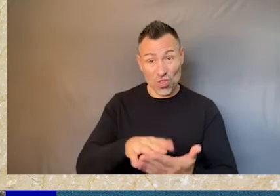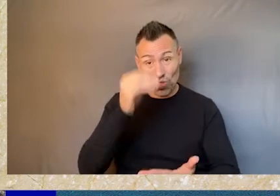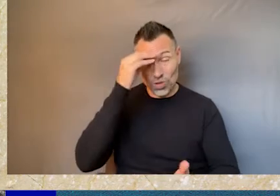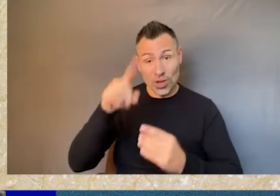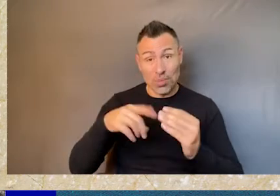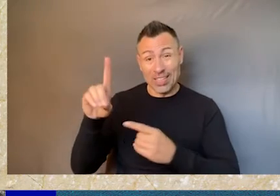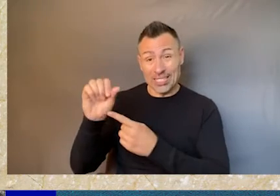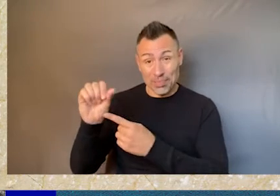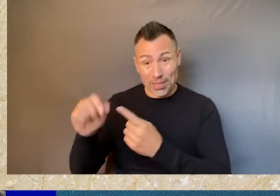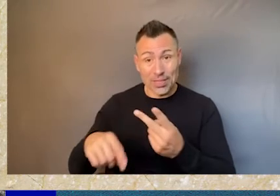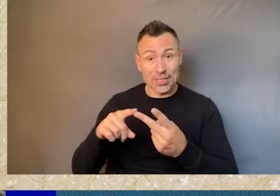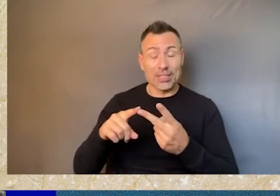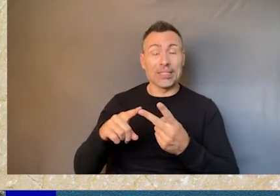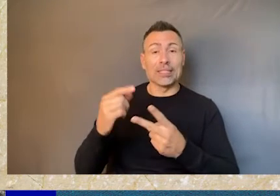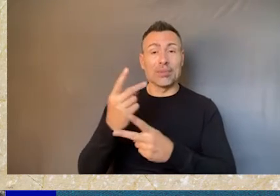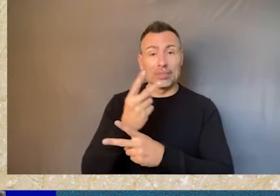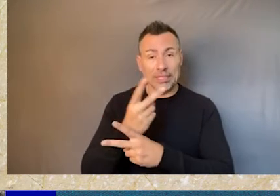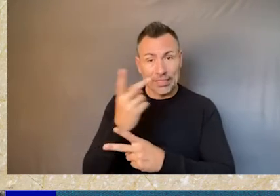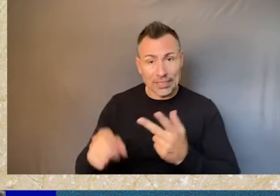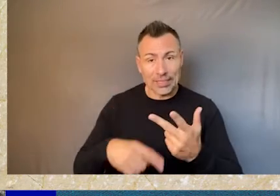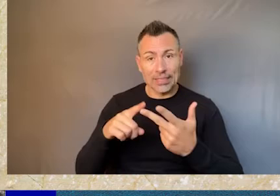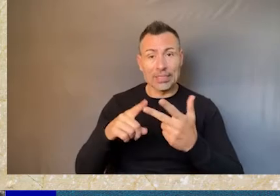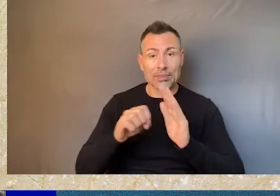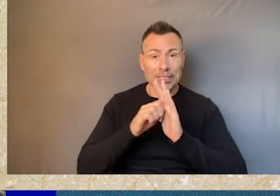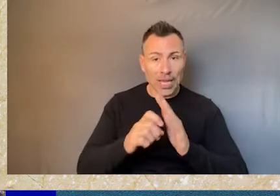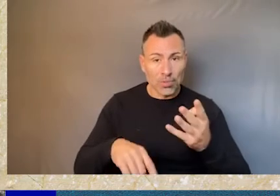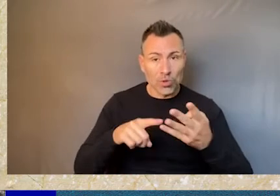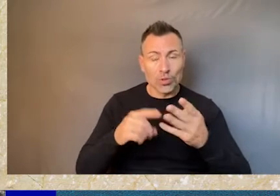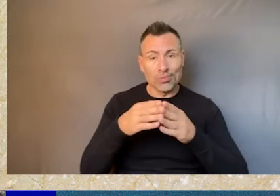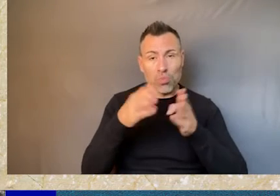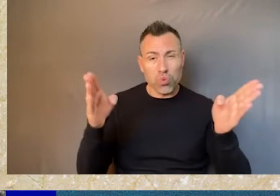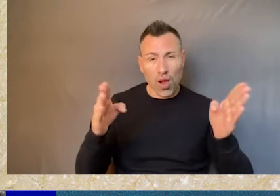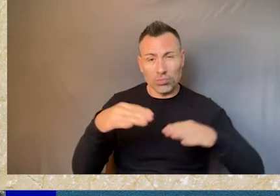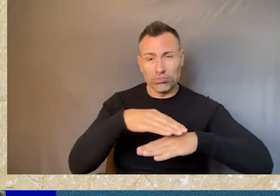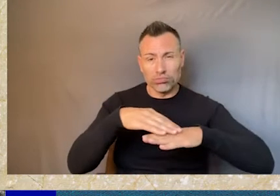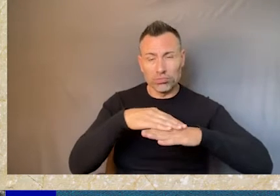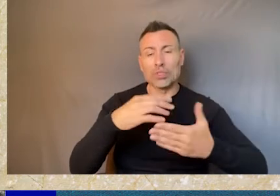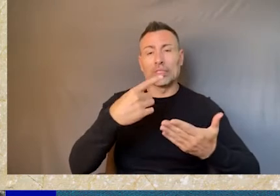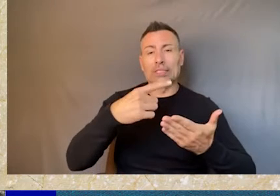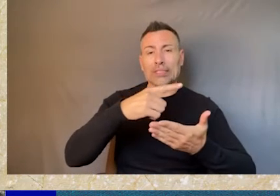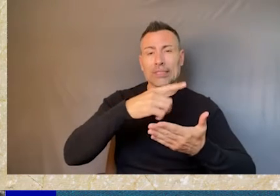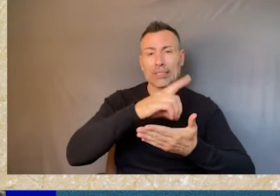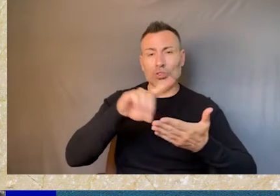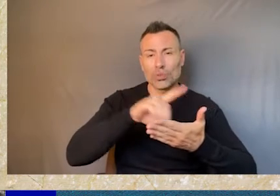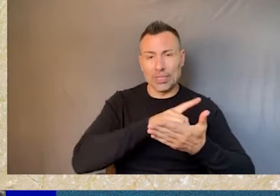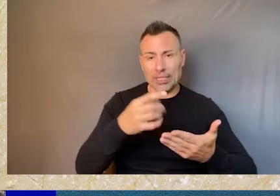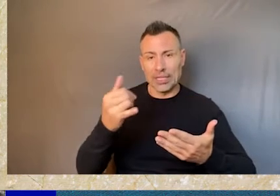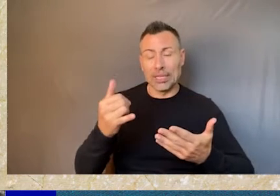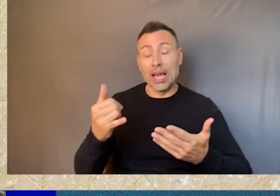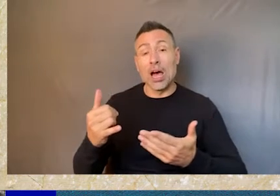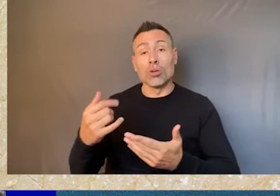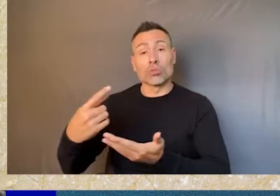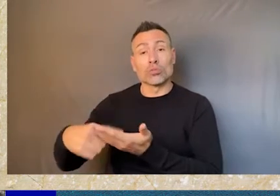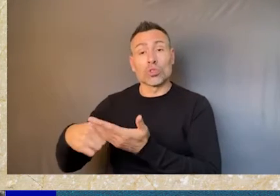and statistics, a broad overview of discrimination, and some disability etiquette, we are now transitioning